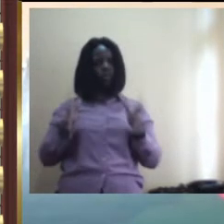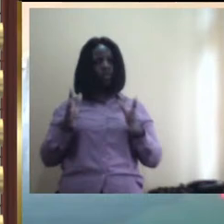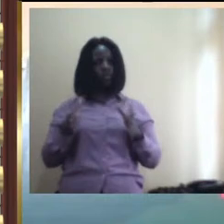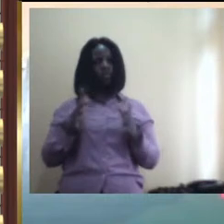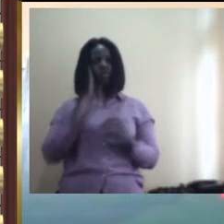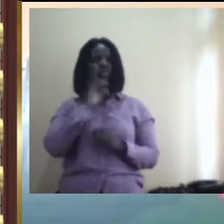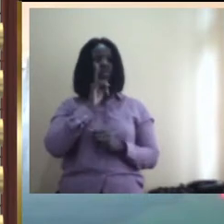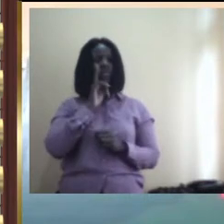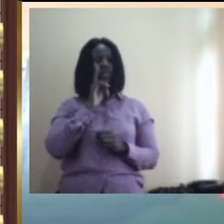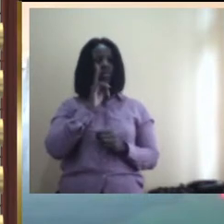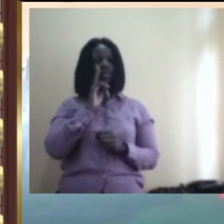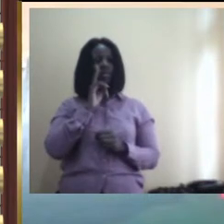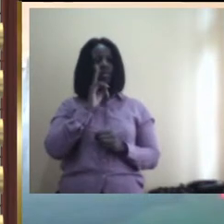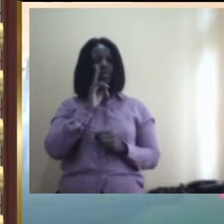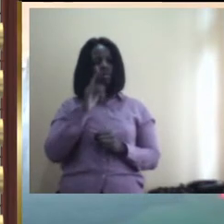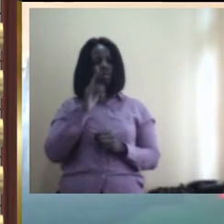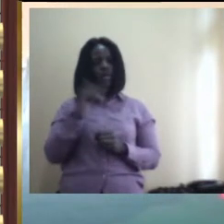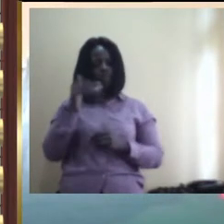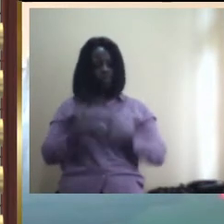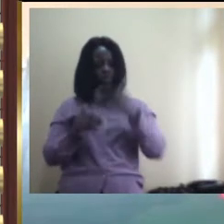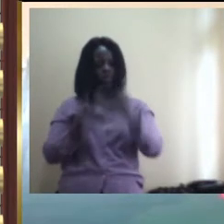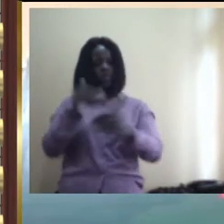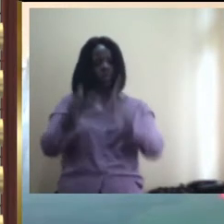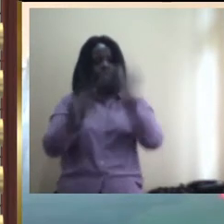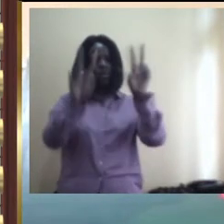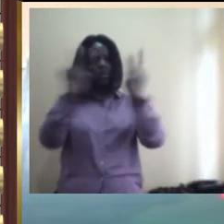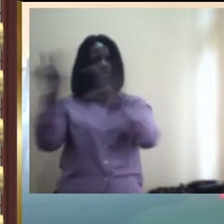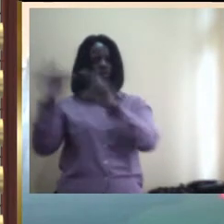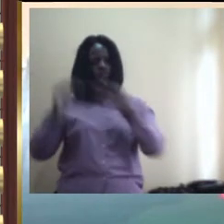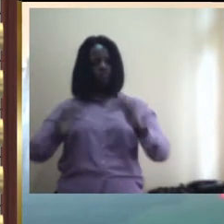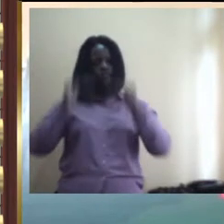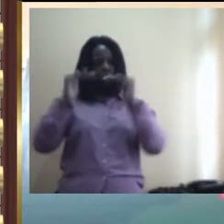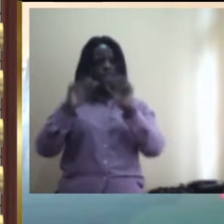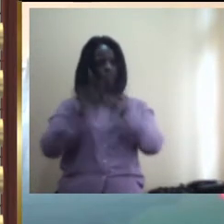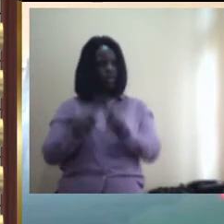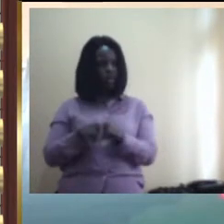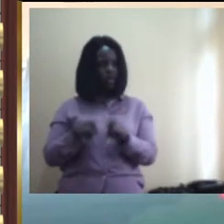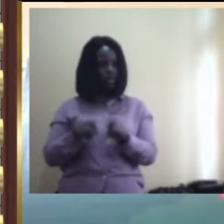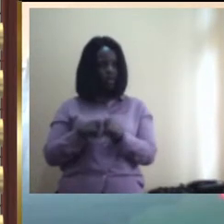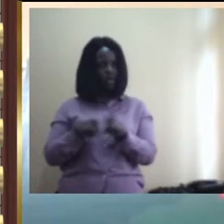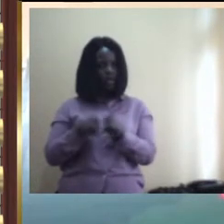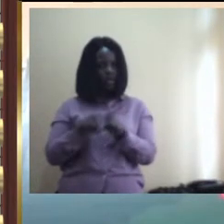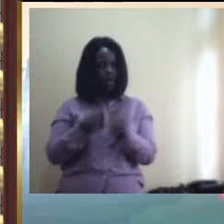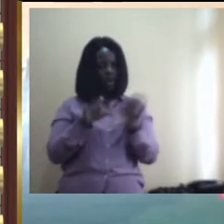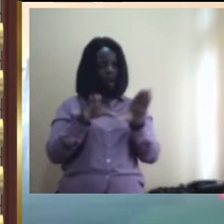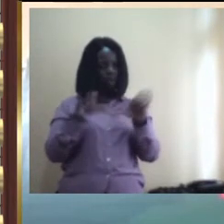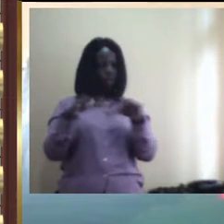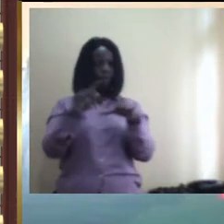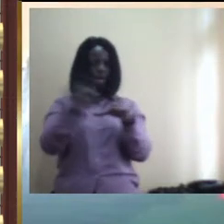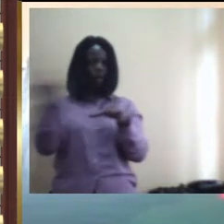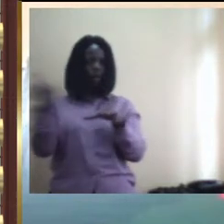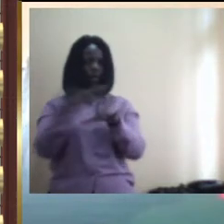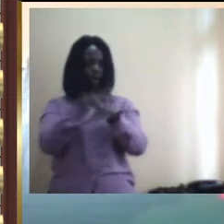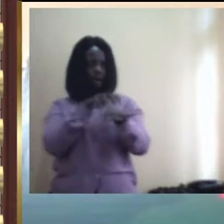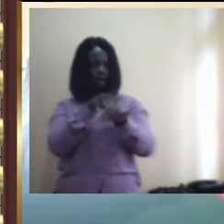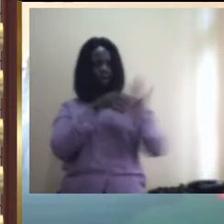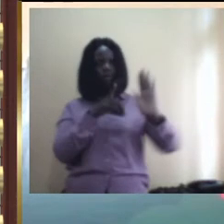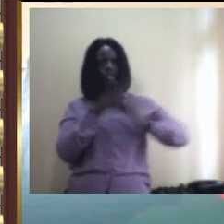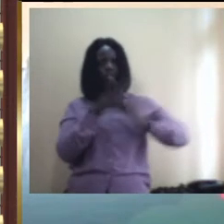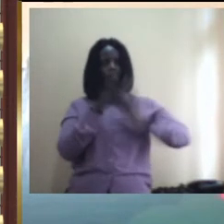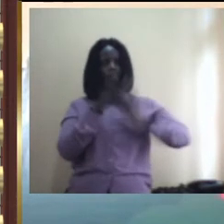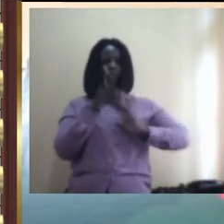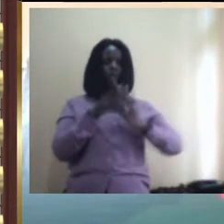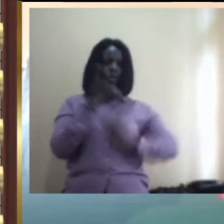progress made in this in promotion and also in advancing these groups in agricultural sector development